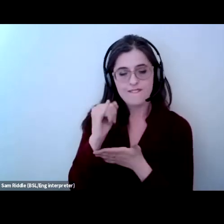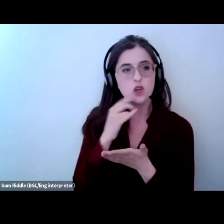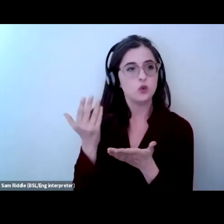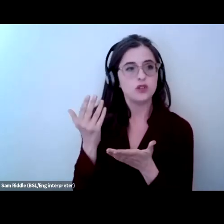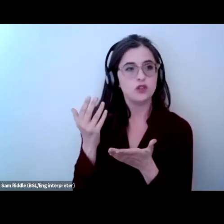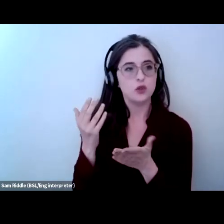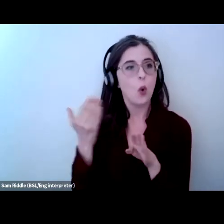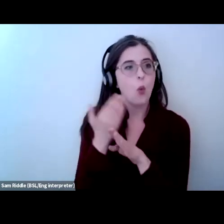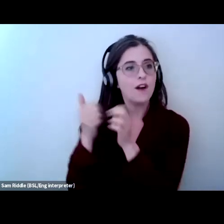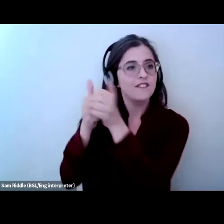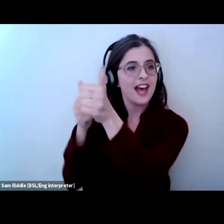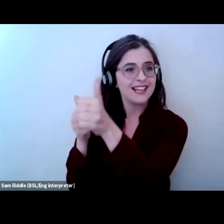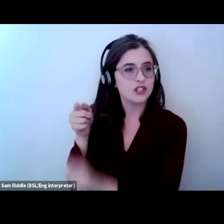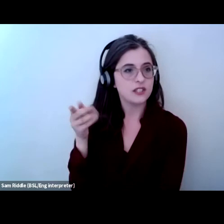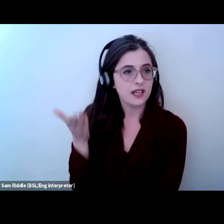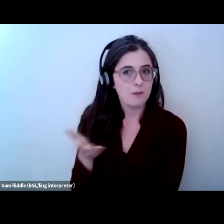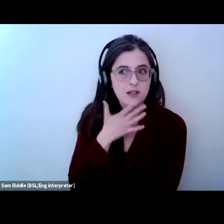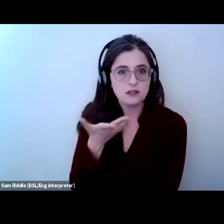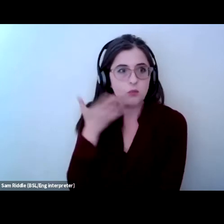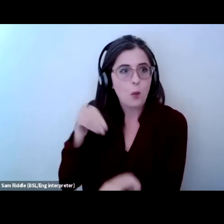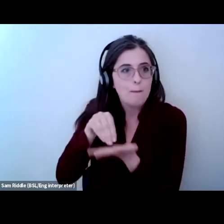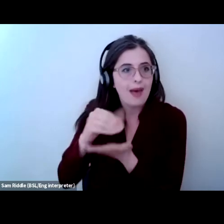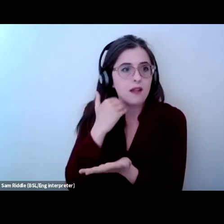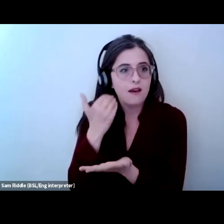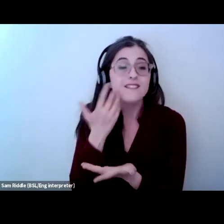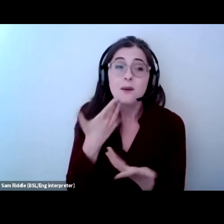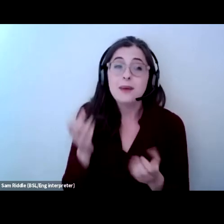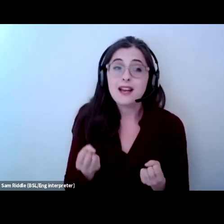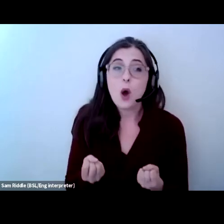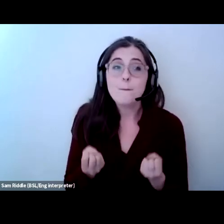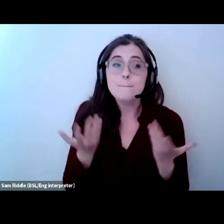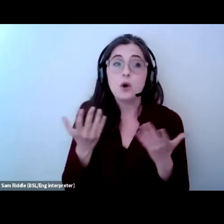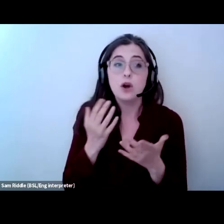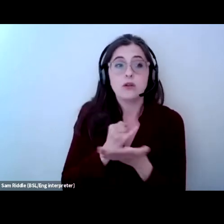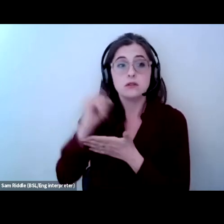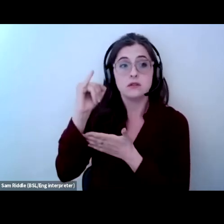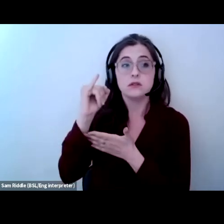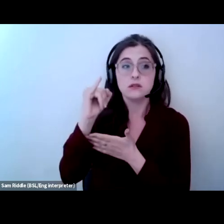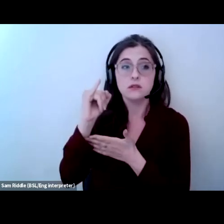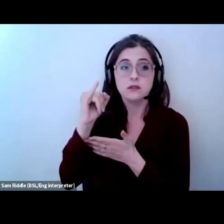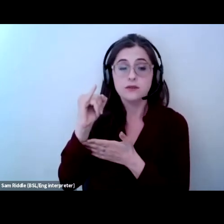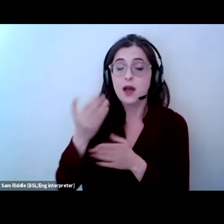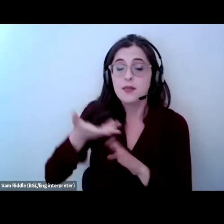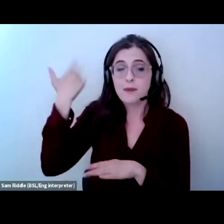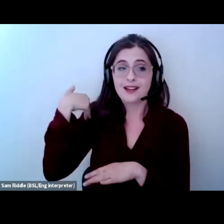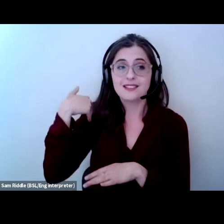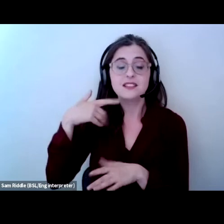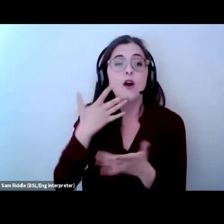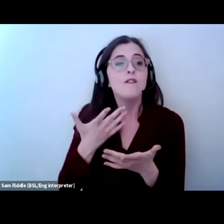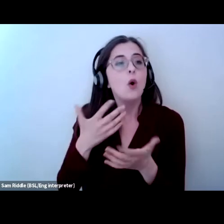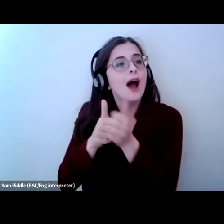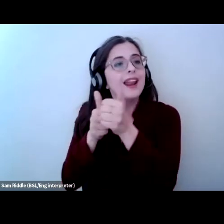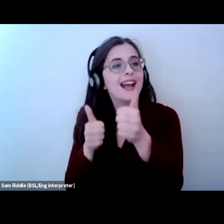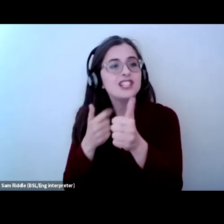been boycotts in the past by the union of certain agencies that have put in for a tender at unreasonable